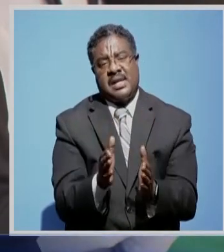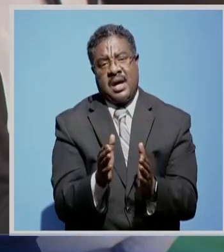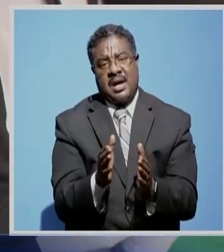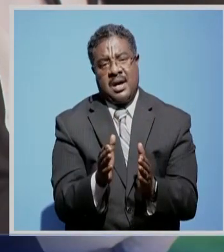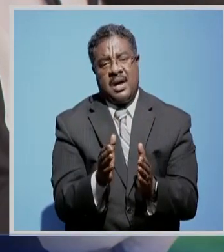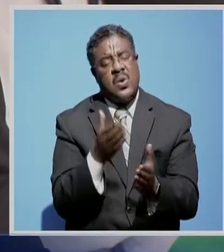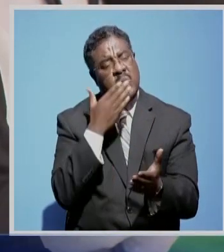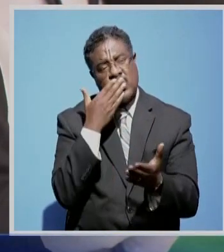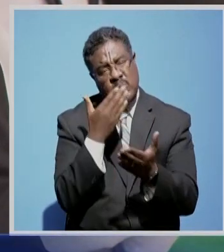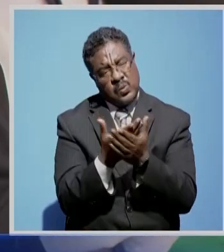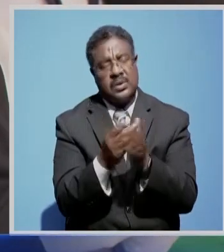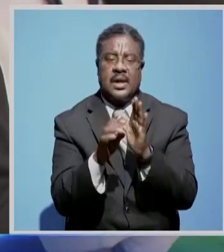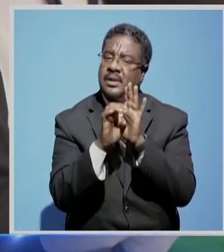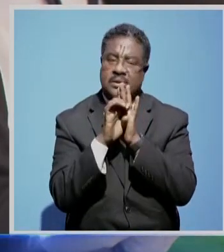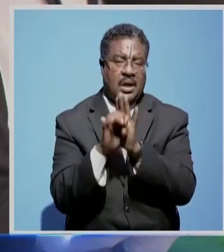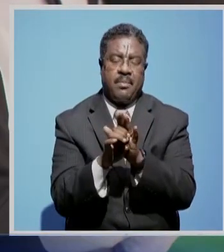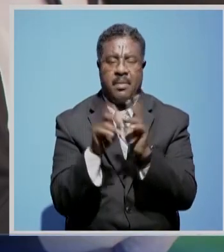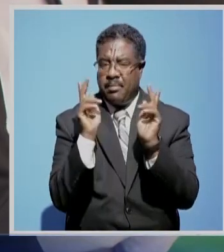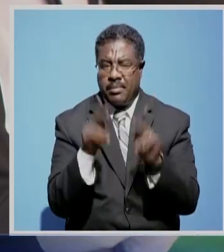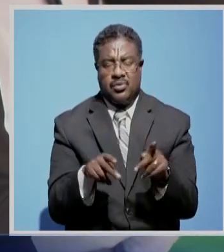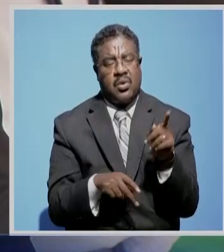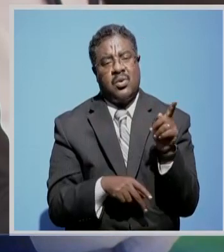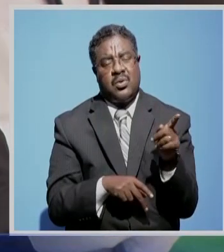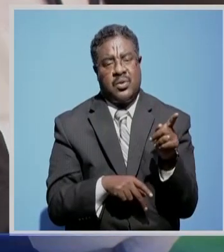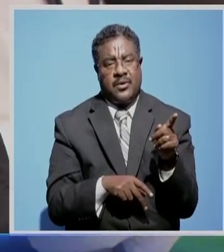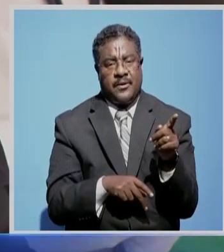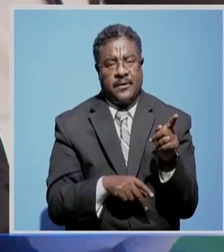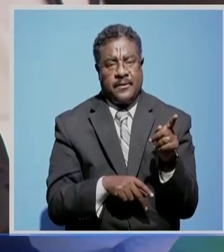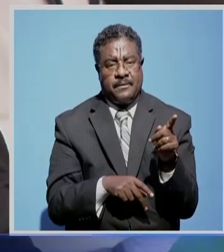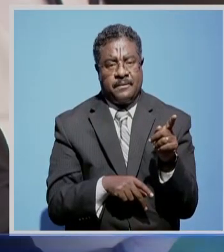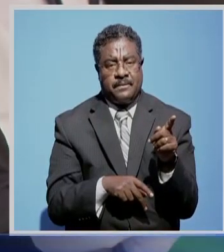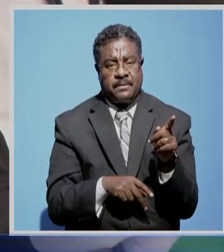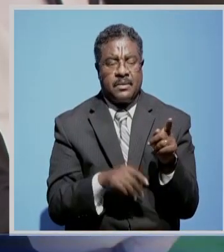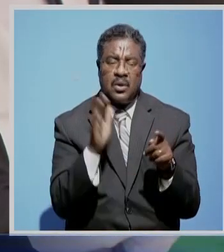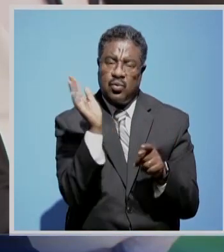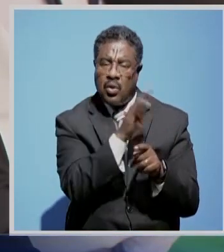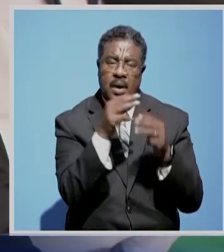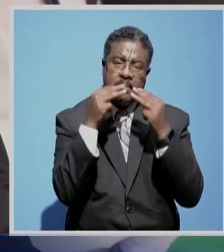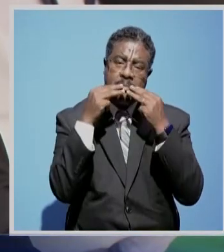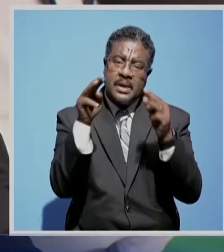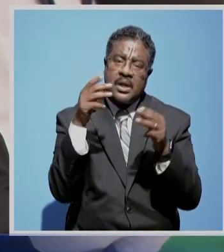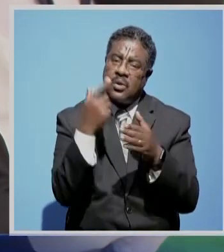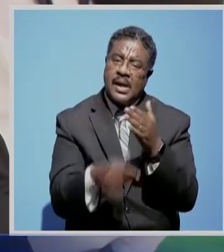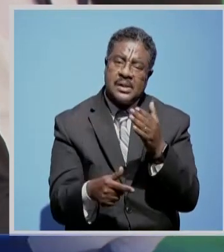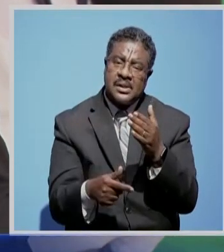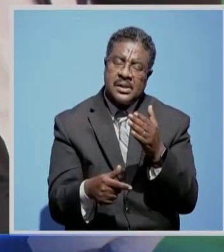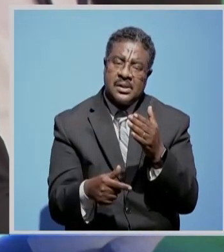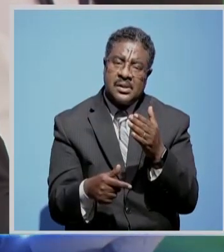humanist, and his immense contributions to our nation and across the